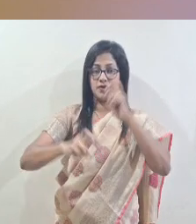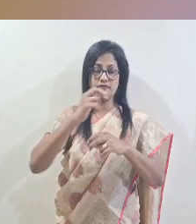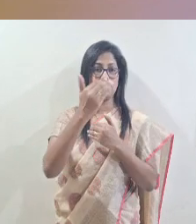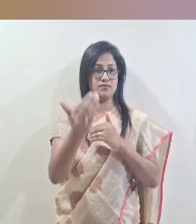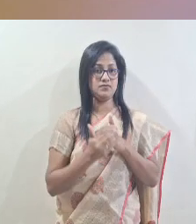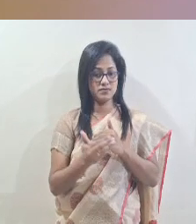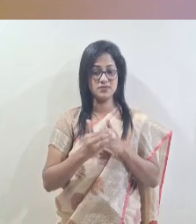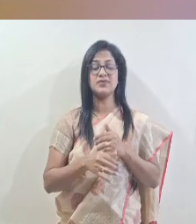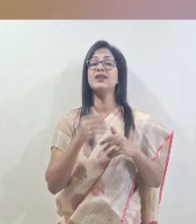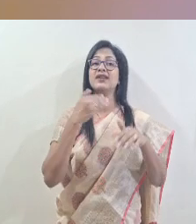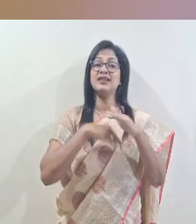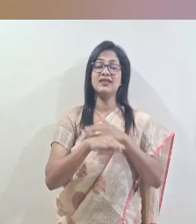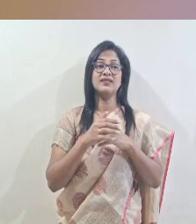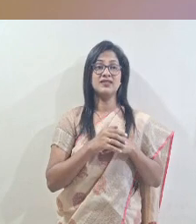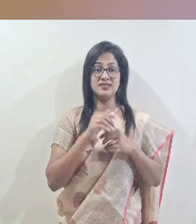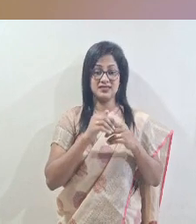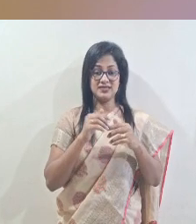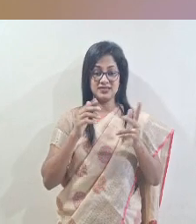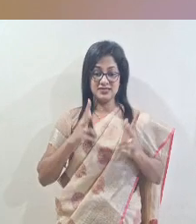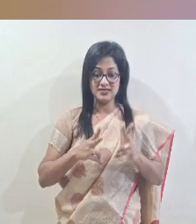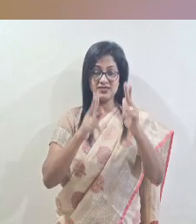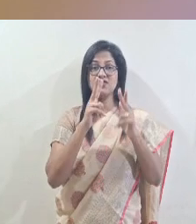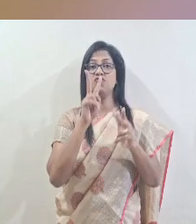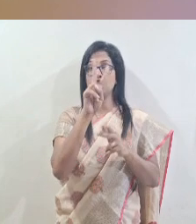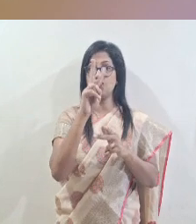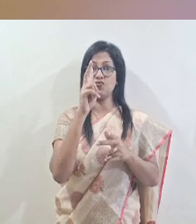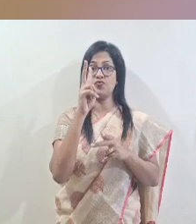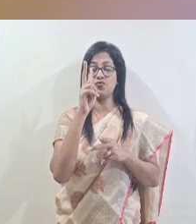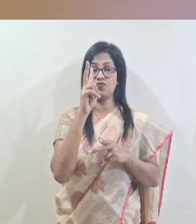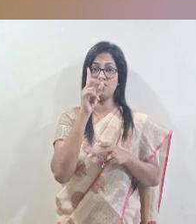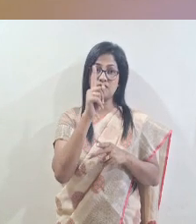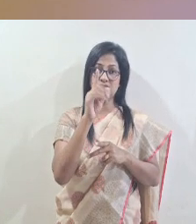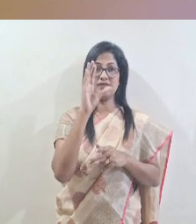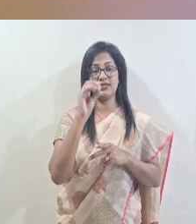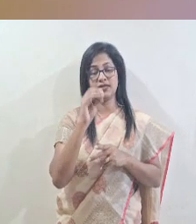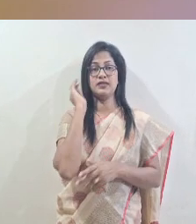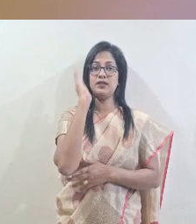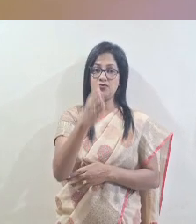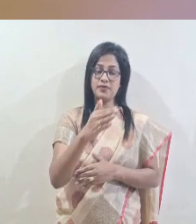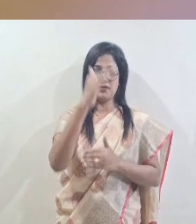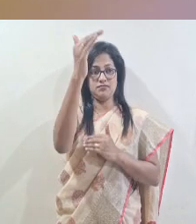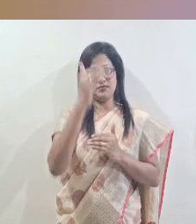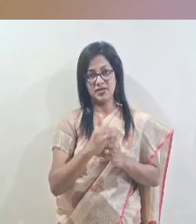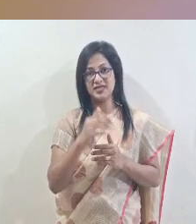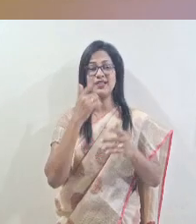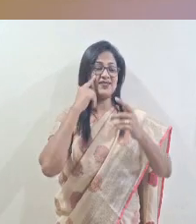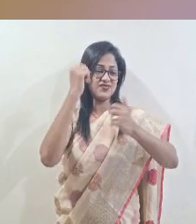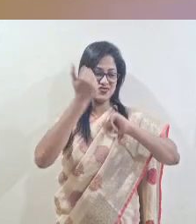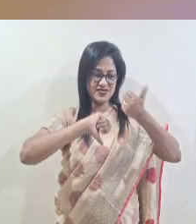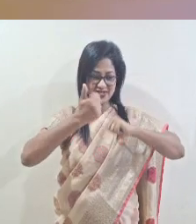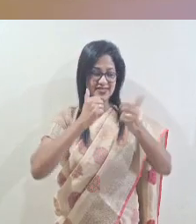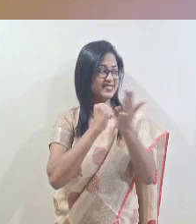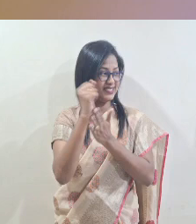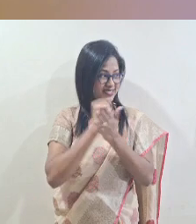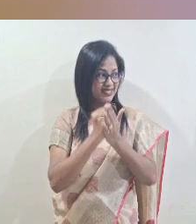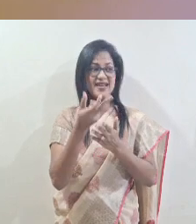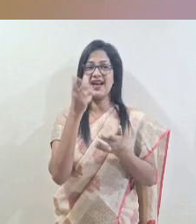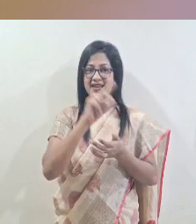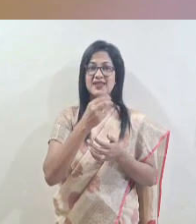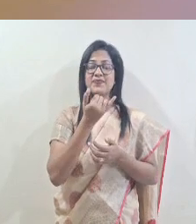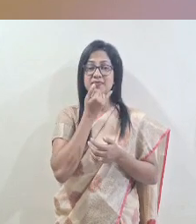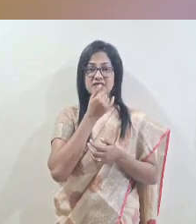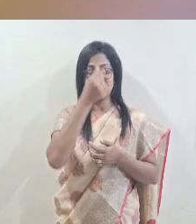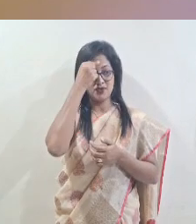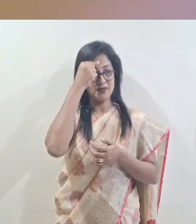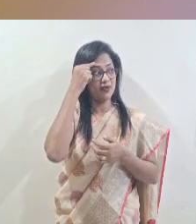Then impedance cutoff is set to 100 kilometer, and by trial and error method, we first provided 3